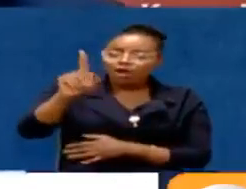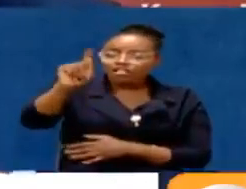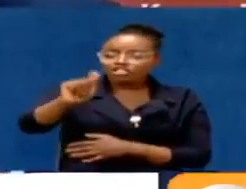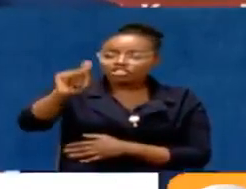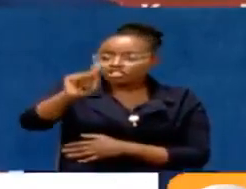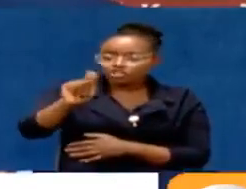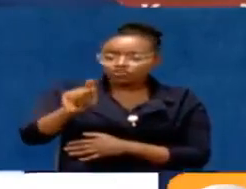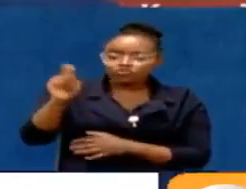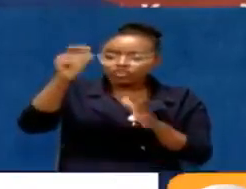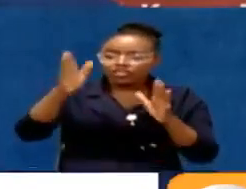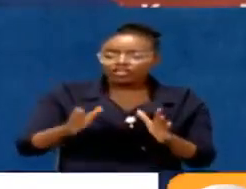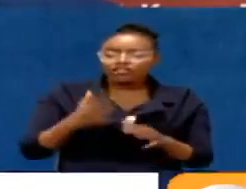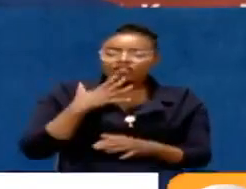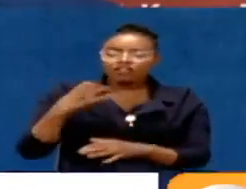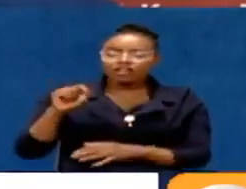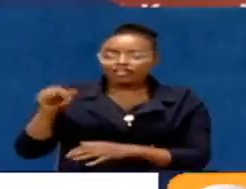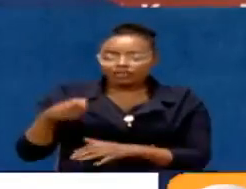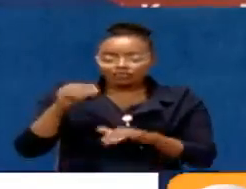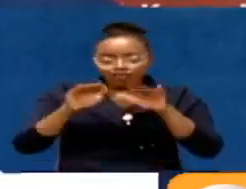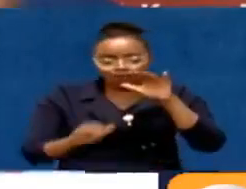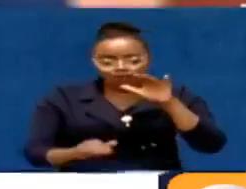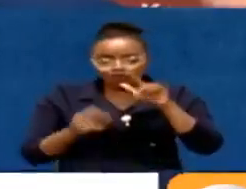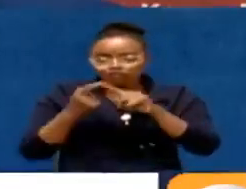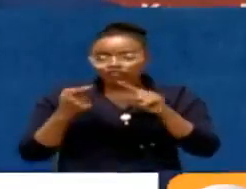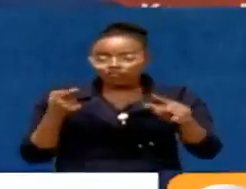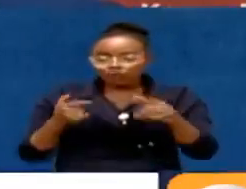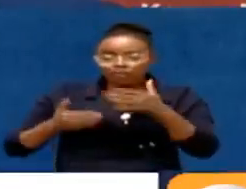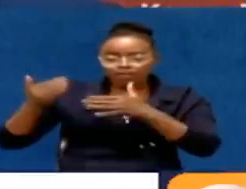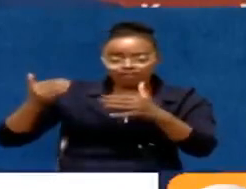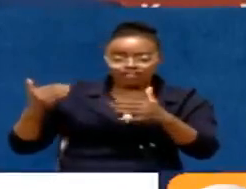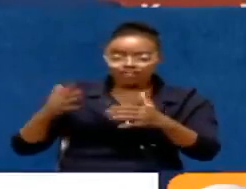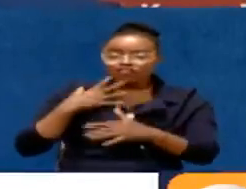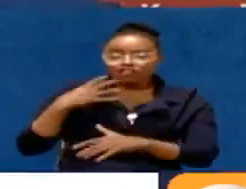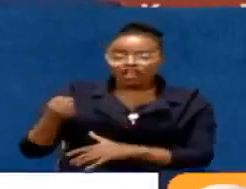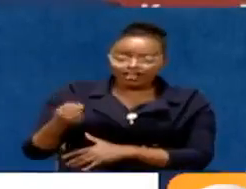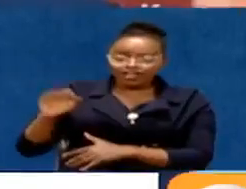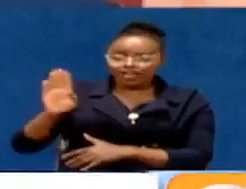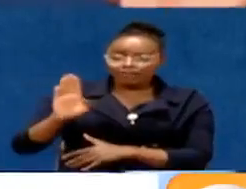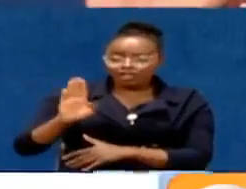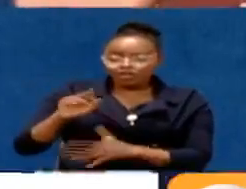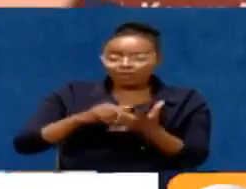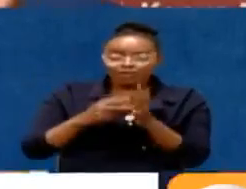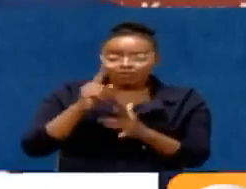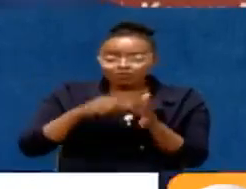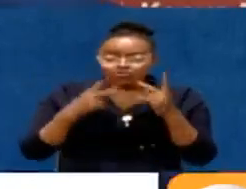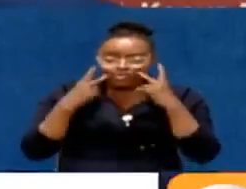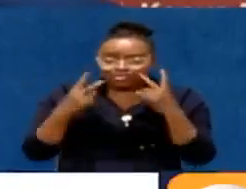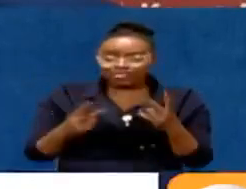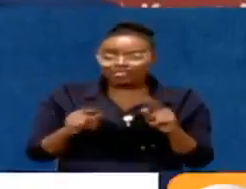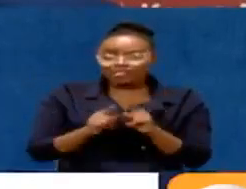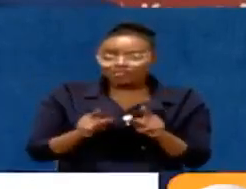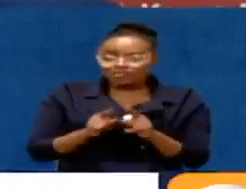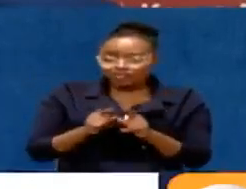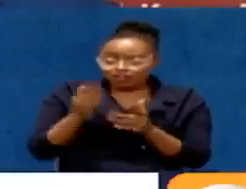trillion shilling to Kenyans, that's the 500,000 and below, from the previous 500 million. So you can see it is actually